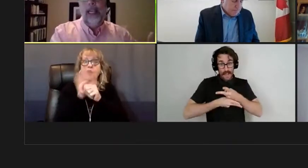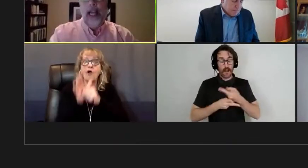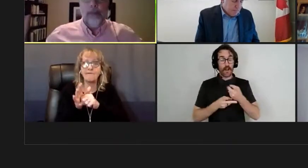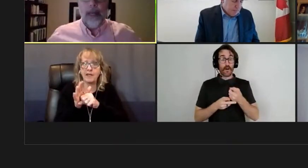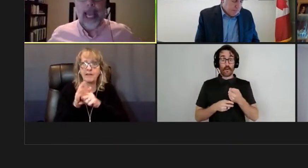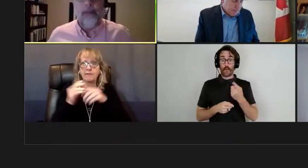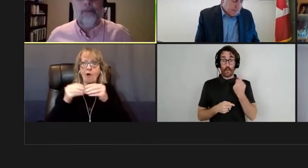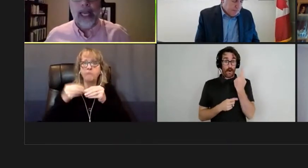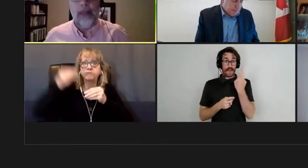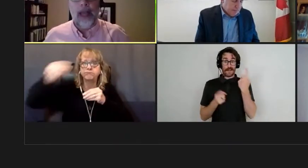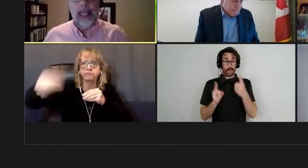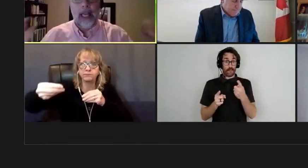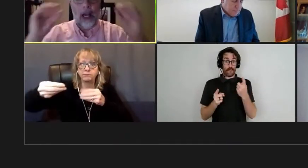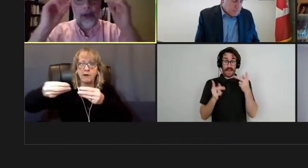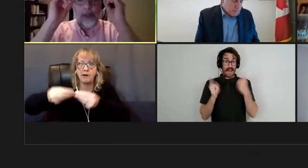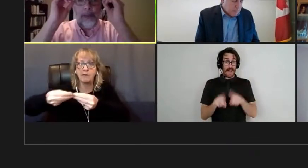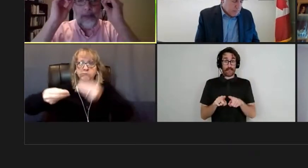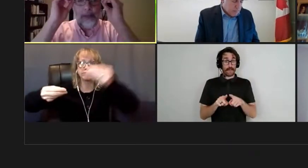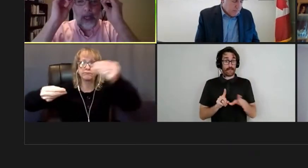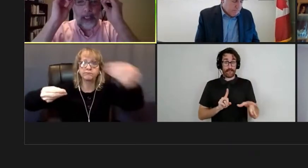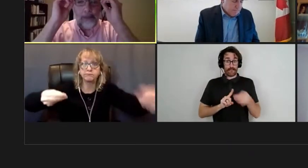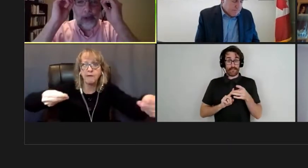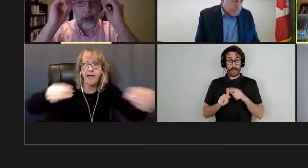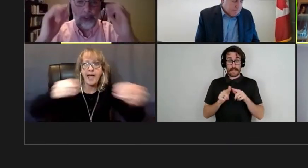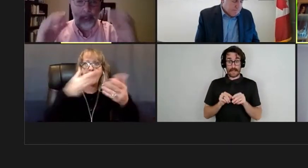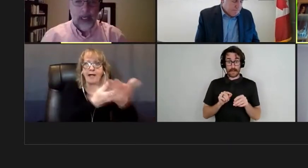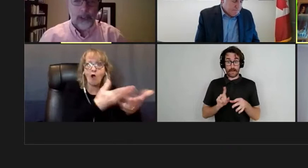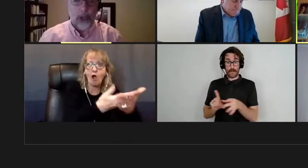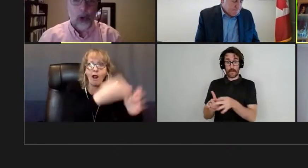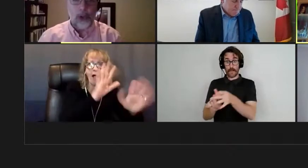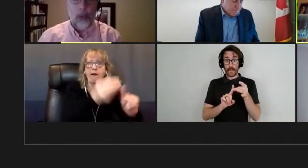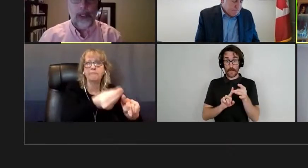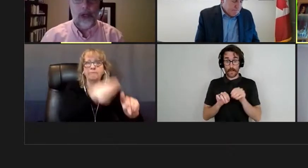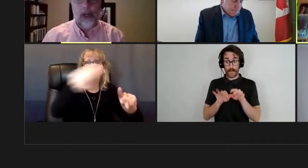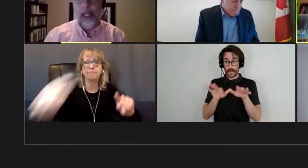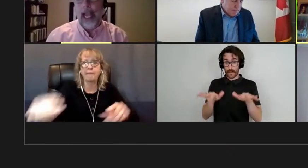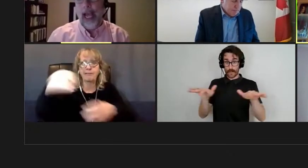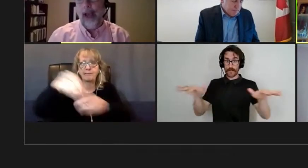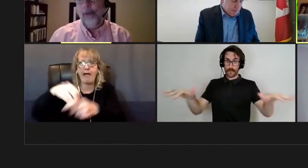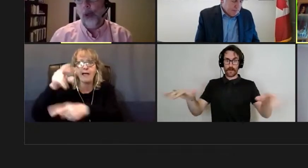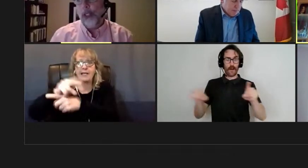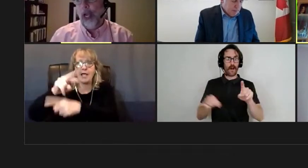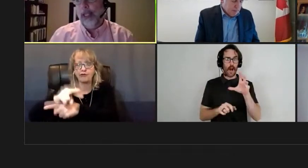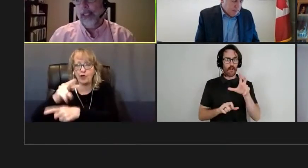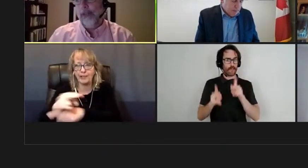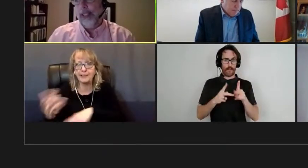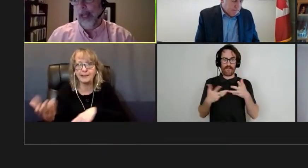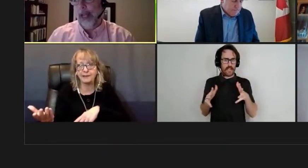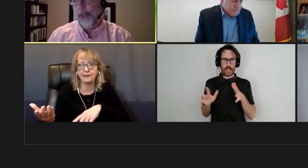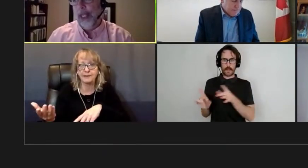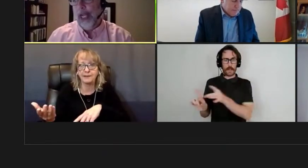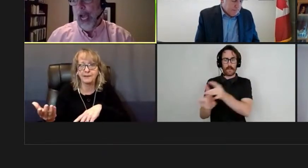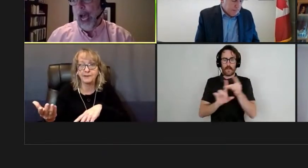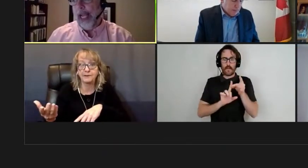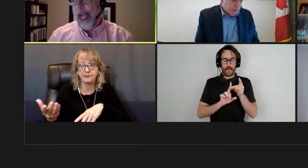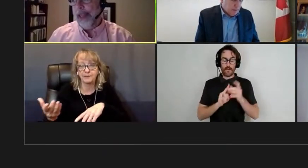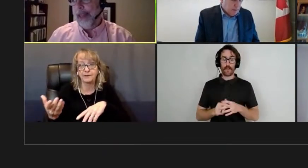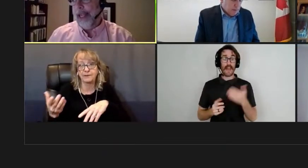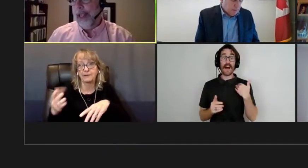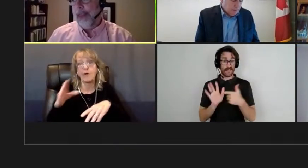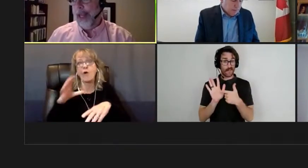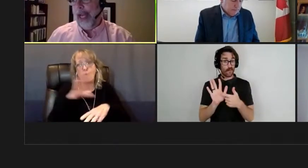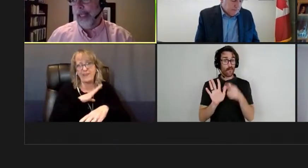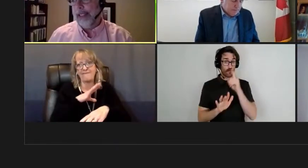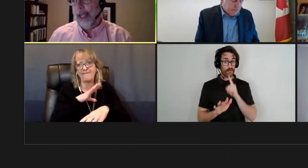case became many, many, and hundreds of people got exposed. So we certainly have those kinds of examples. I